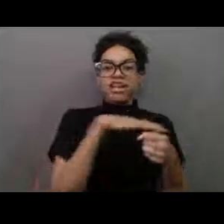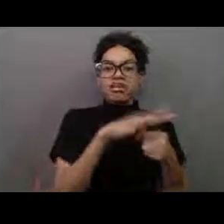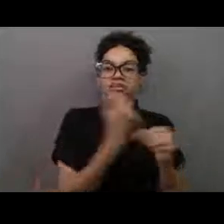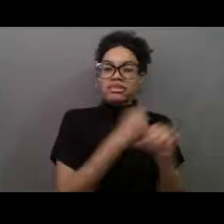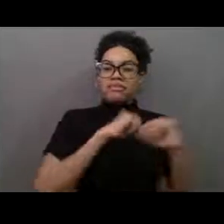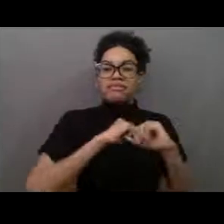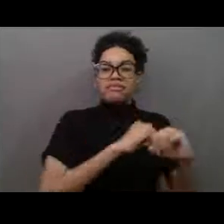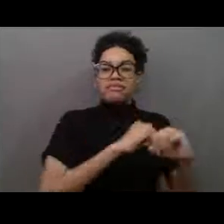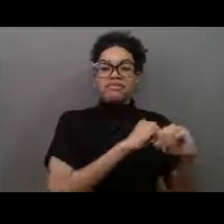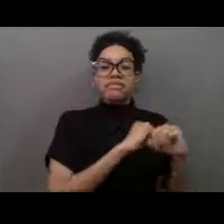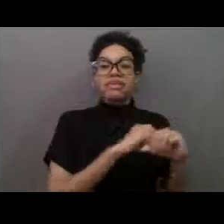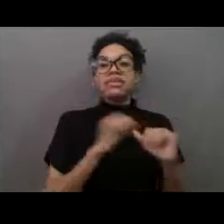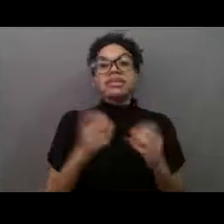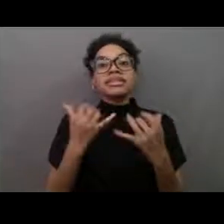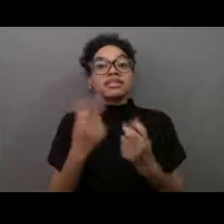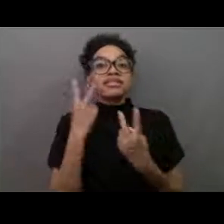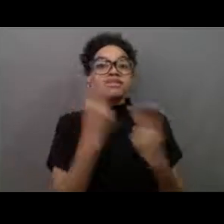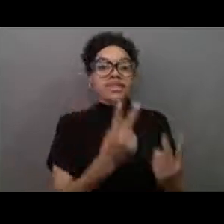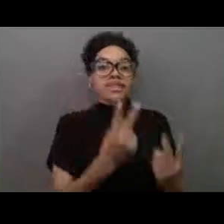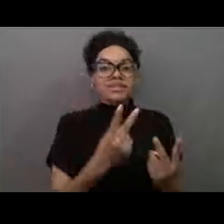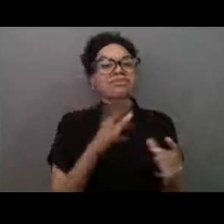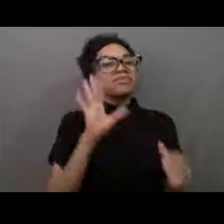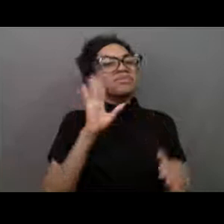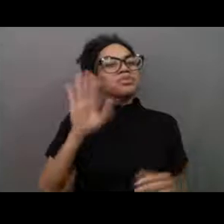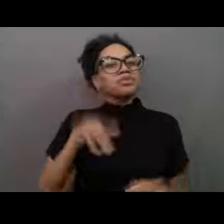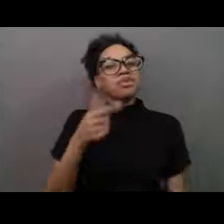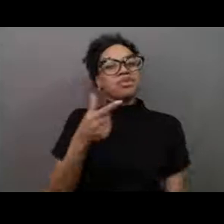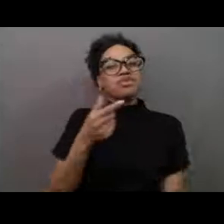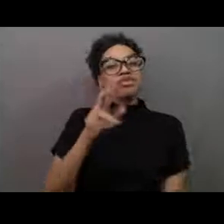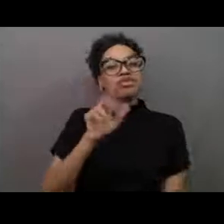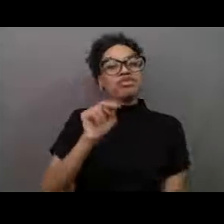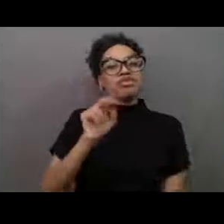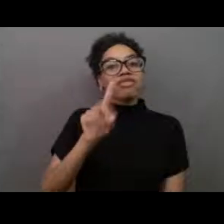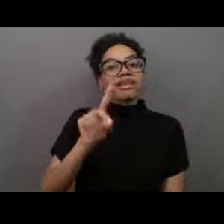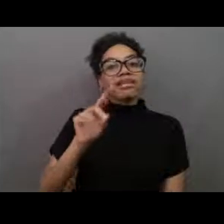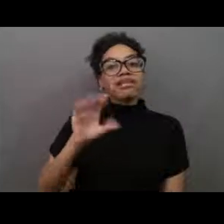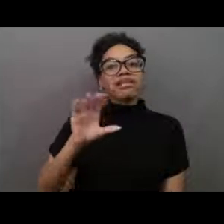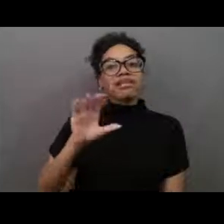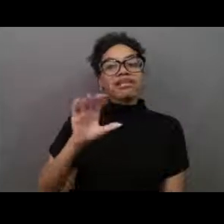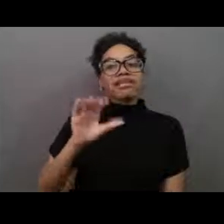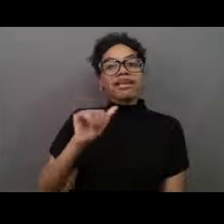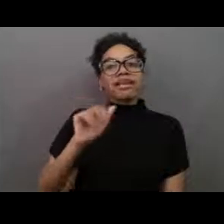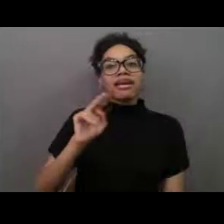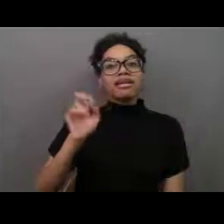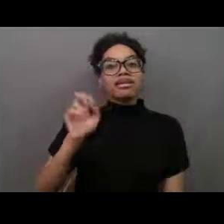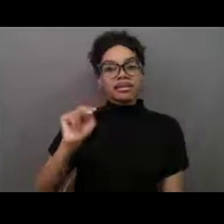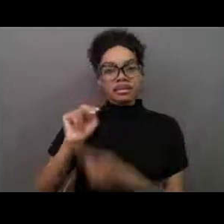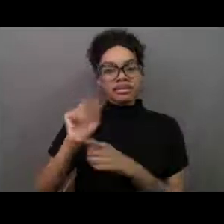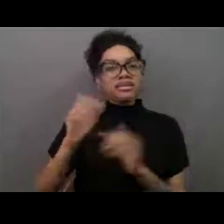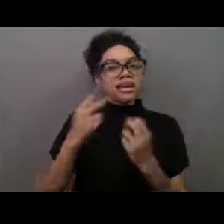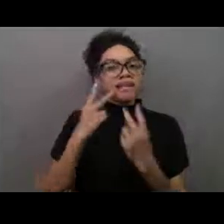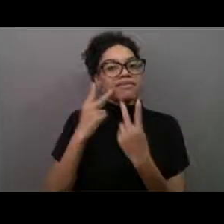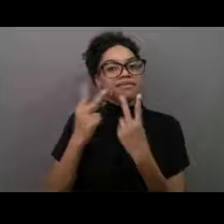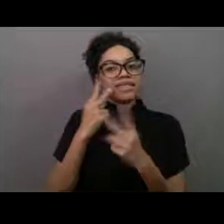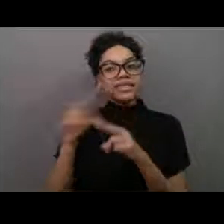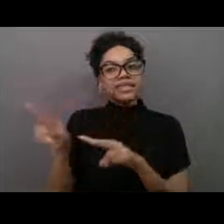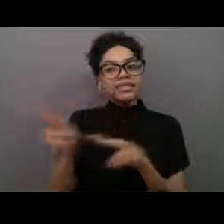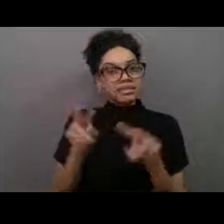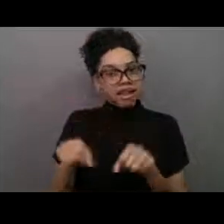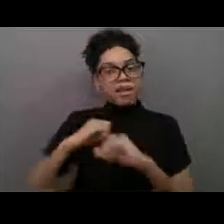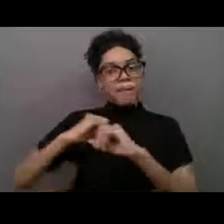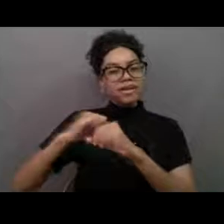like visiting Grand Canyon or Yosemite Park out in California. These are places that we protect but visit. So today we're